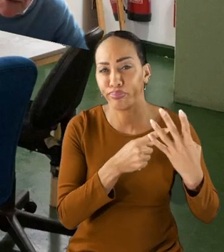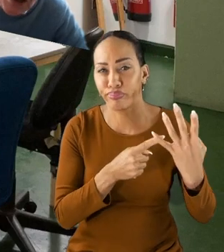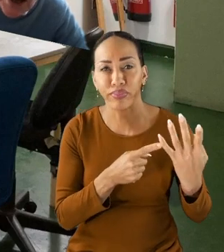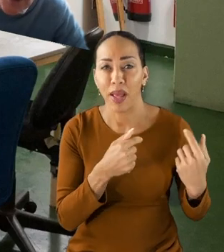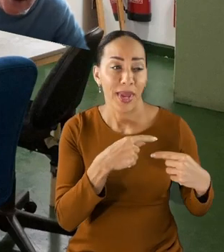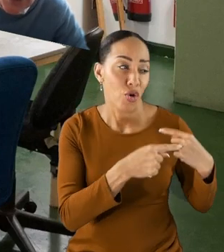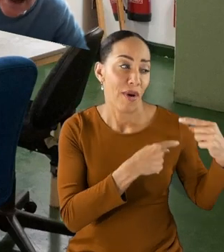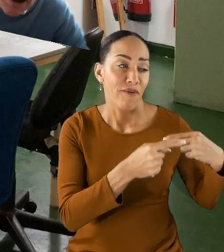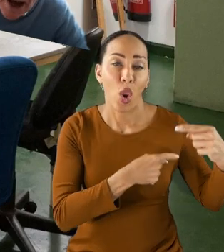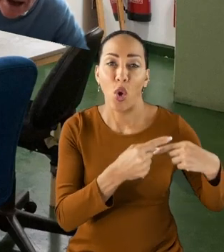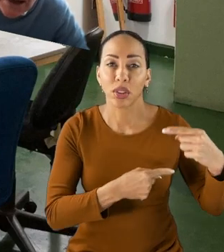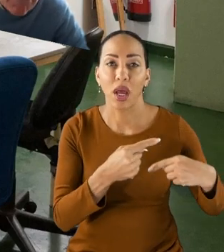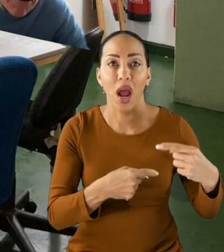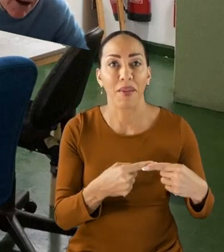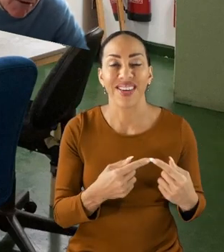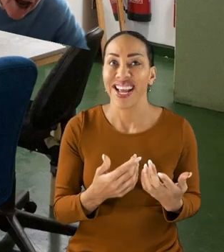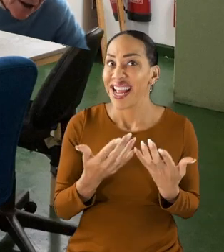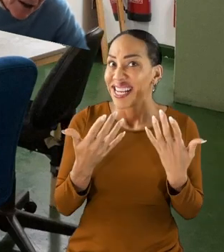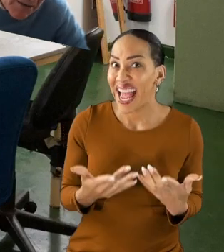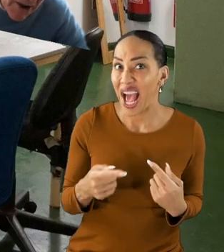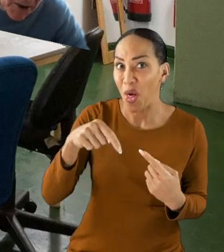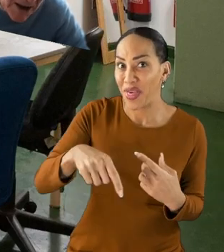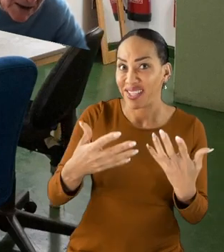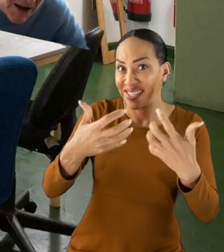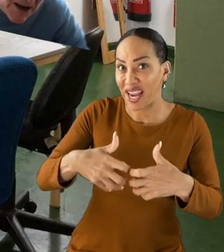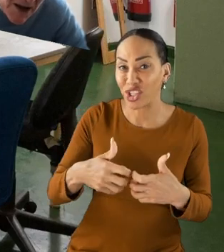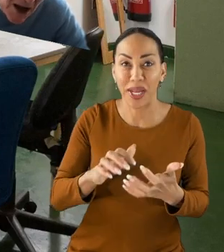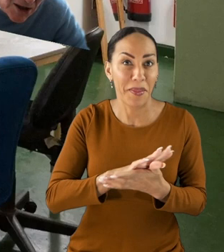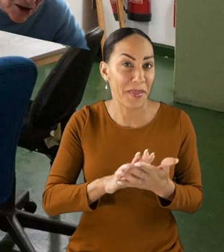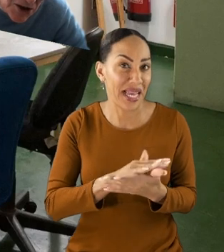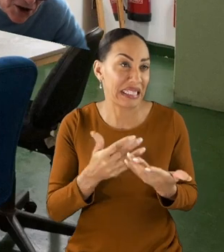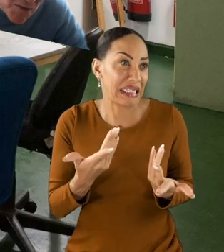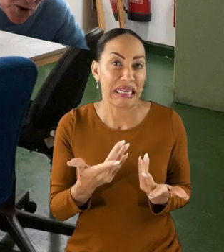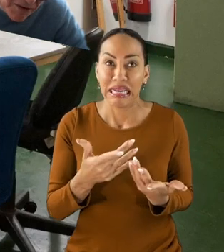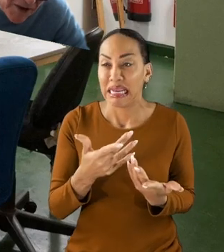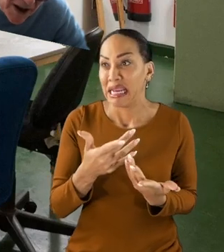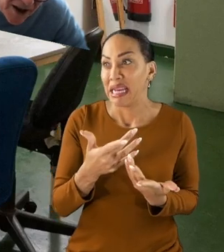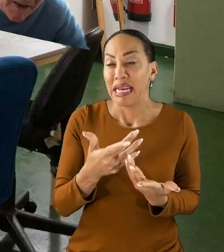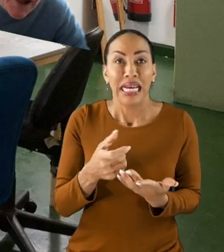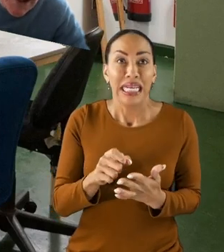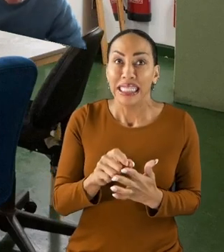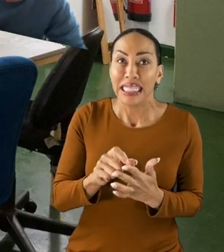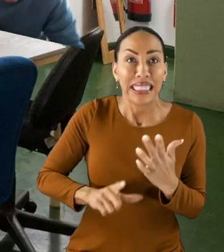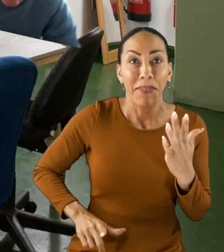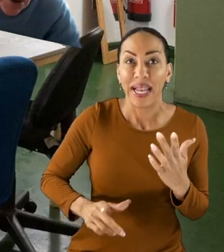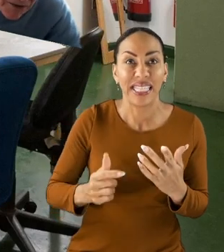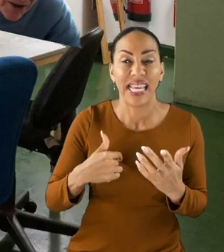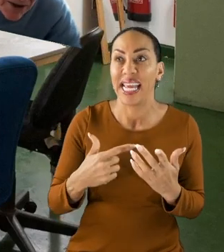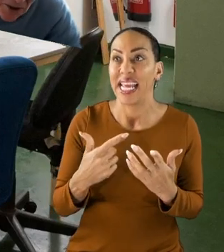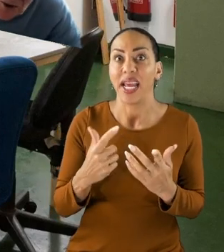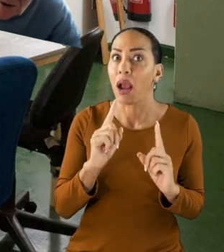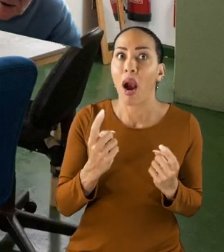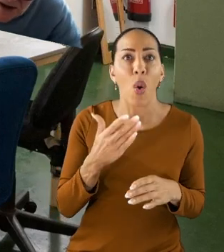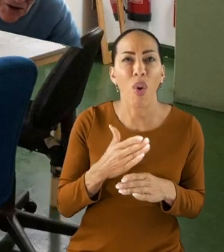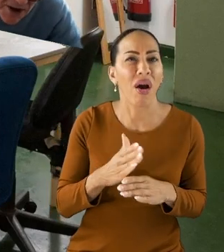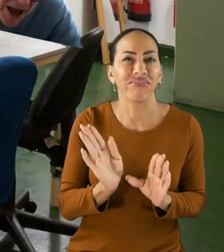really this technology now makes redundant in many ways. As long as you can move a finger, if you have any sort of